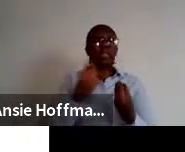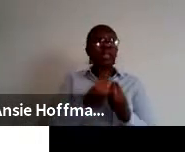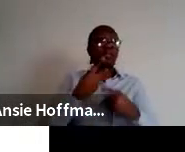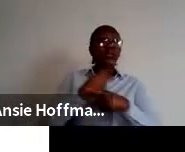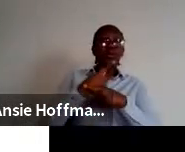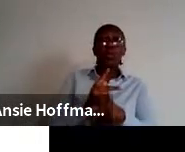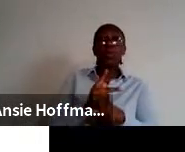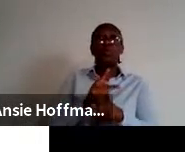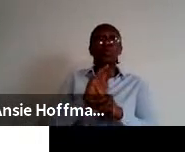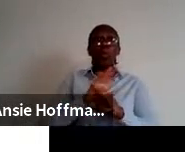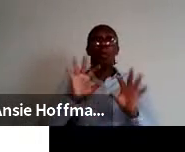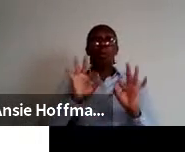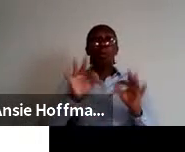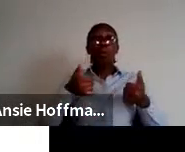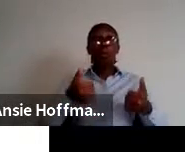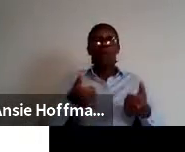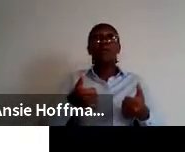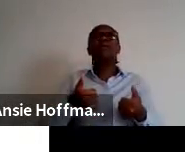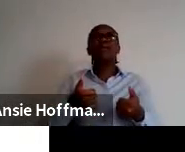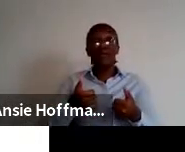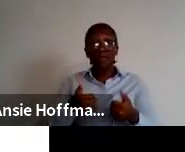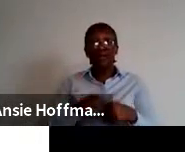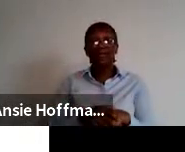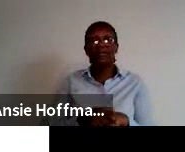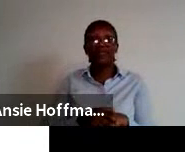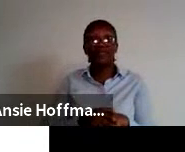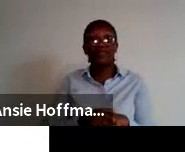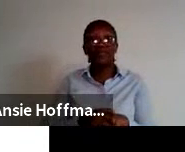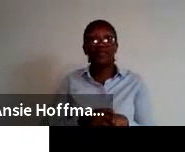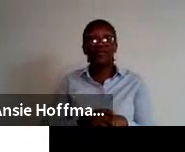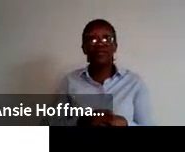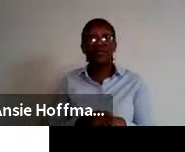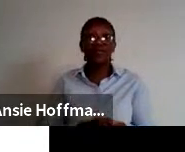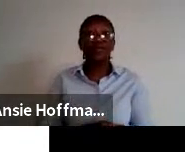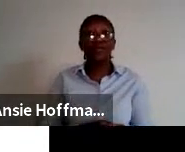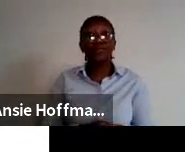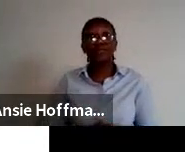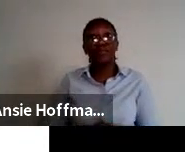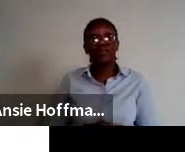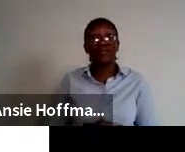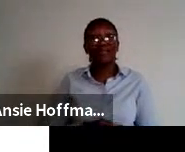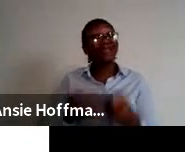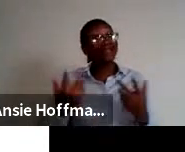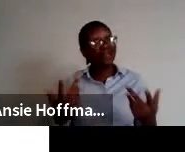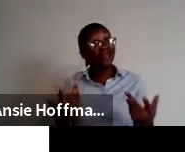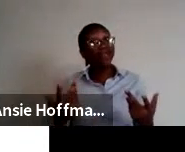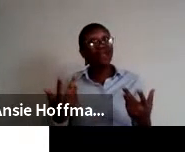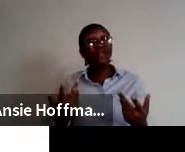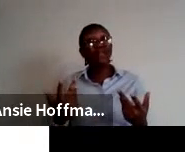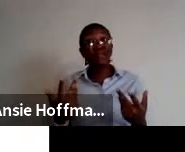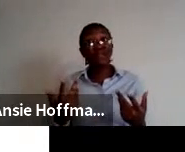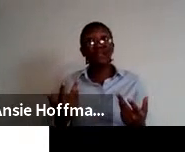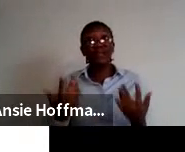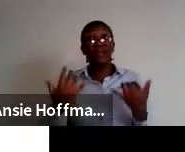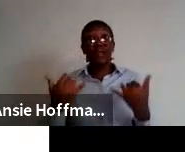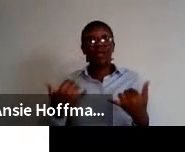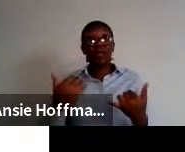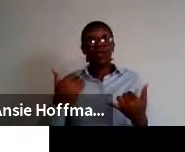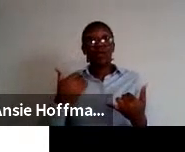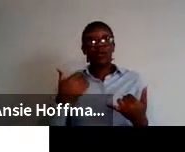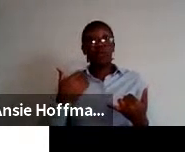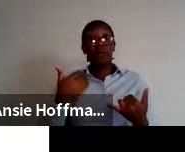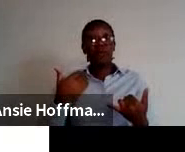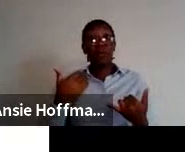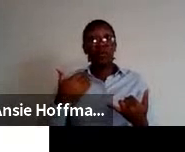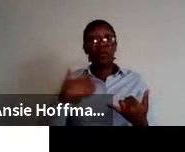duties and misclassification, including the drawbacks. It is for that reason that, colleagues, I'm going to move now to the